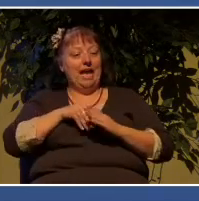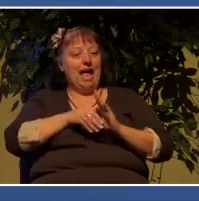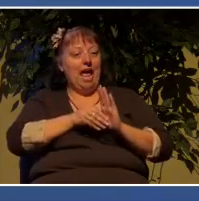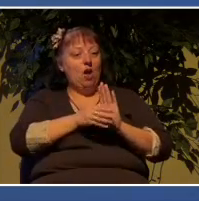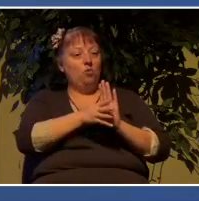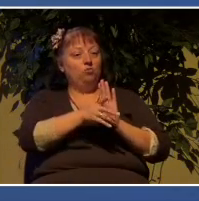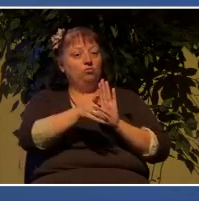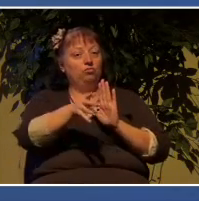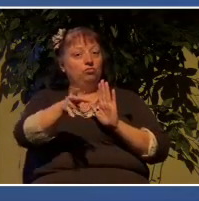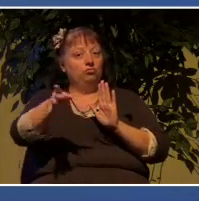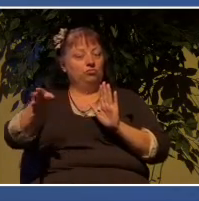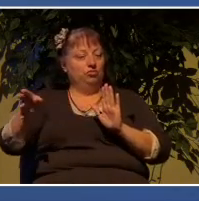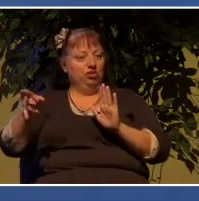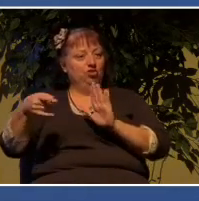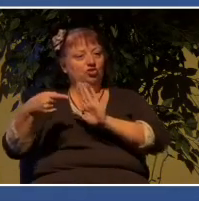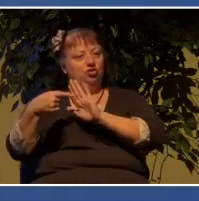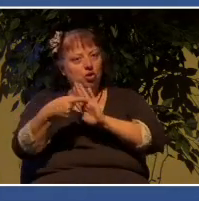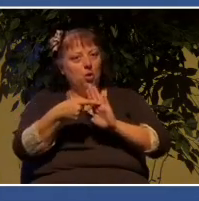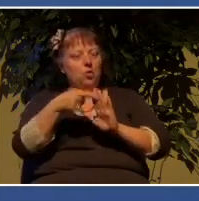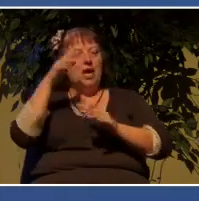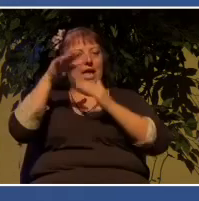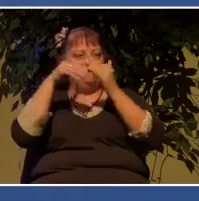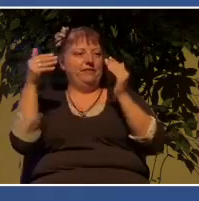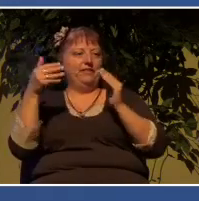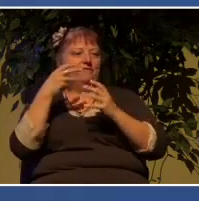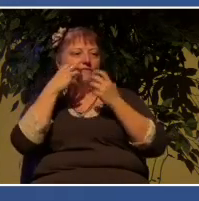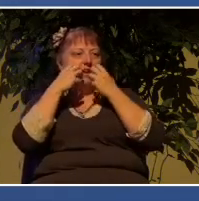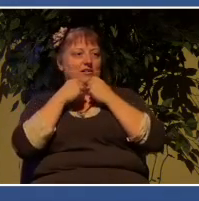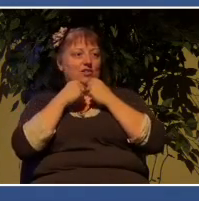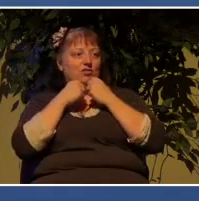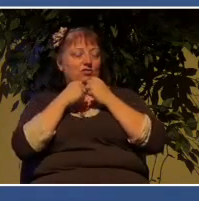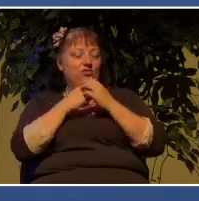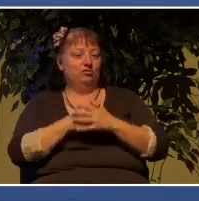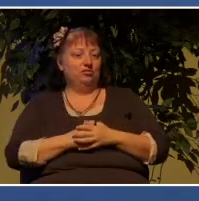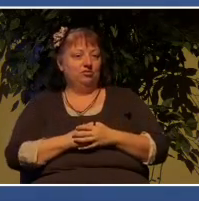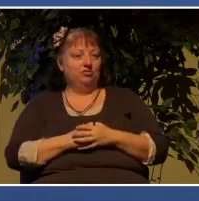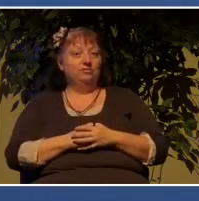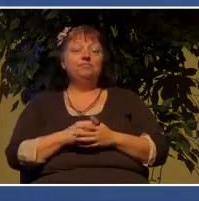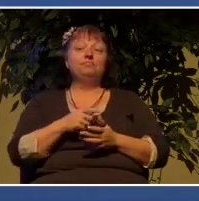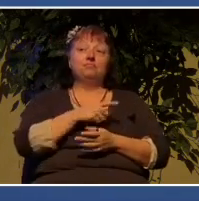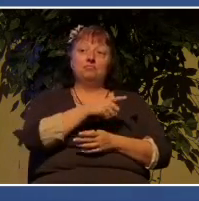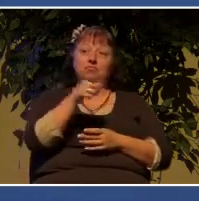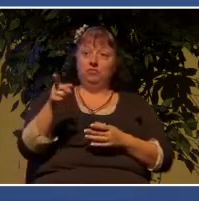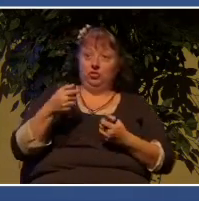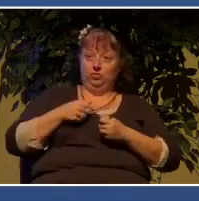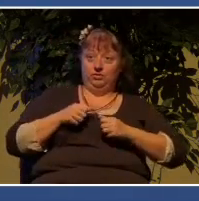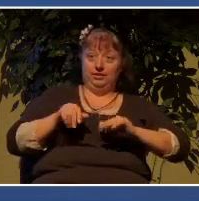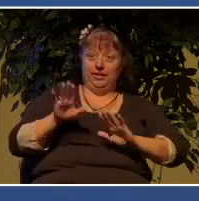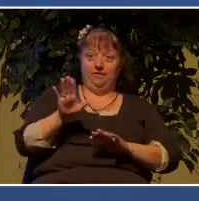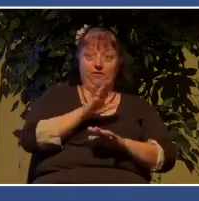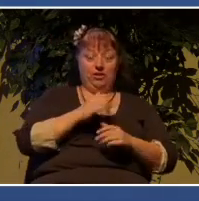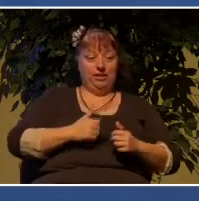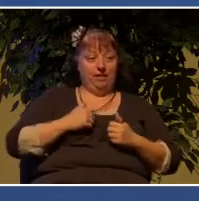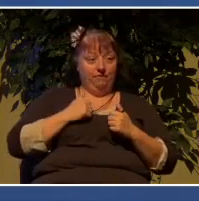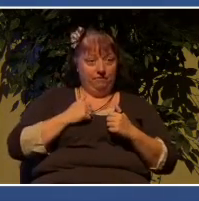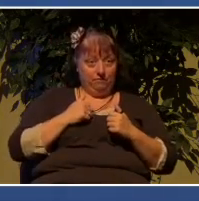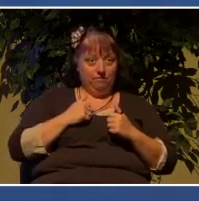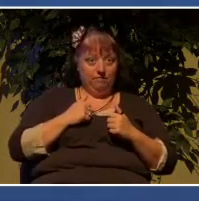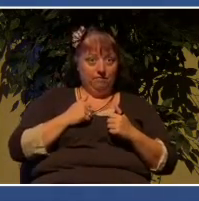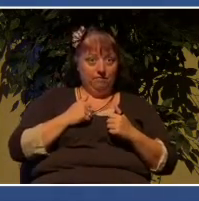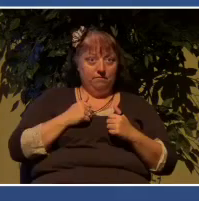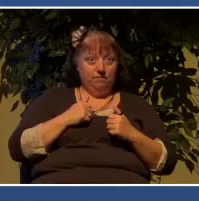of heaven's values. So will you give your heart? Will you give your life? Will you give